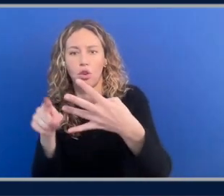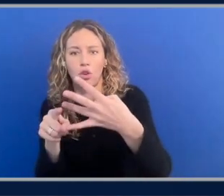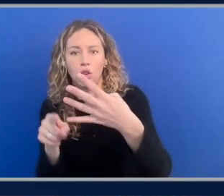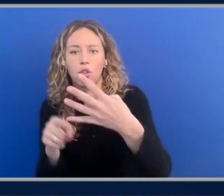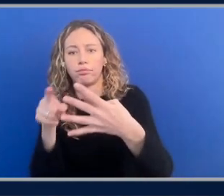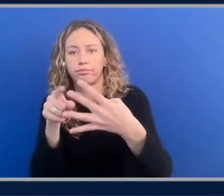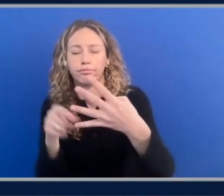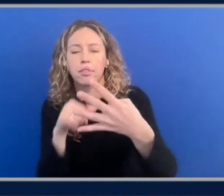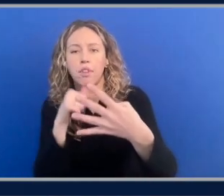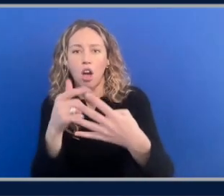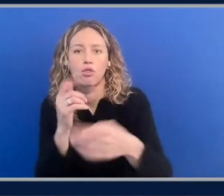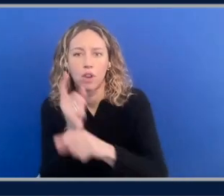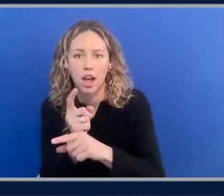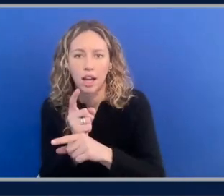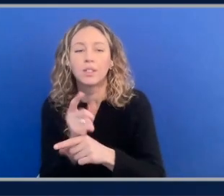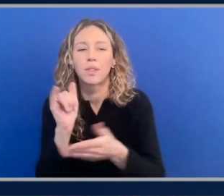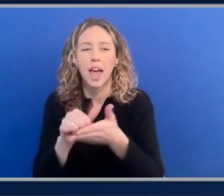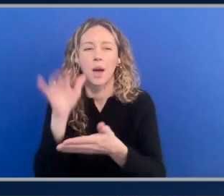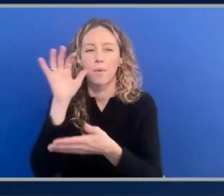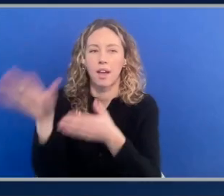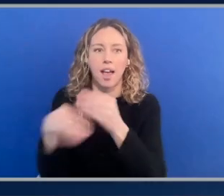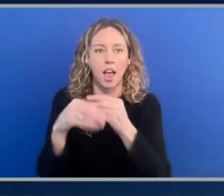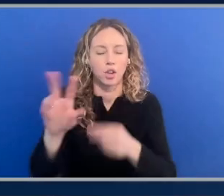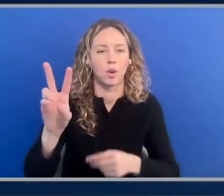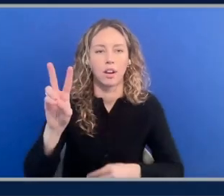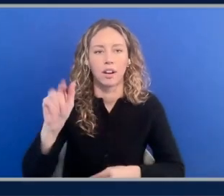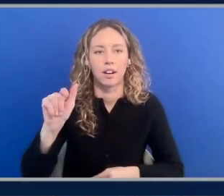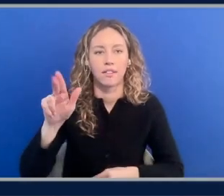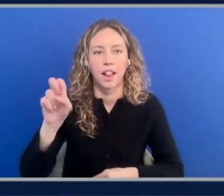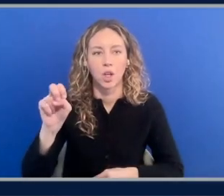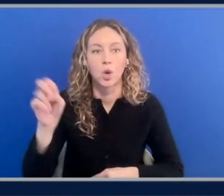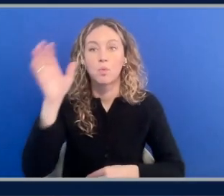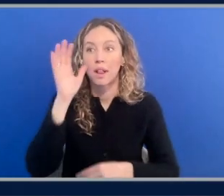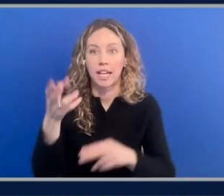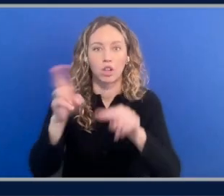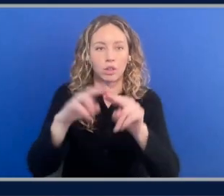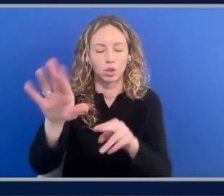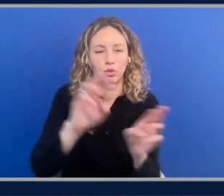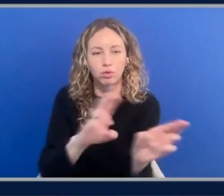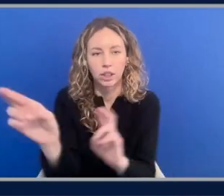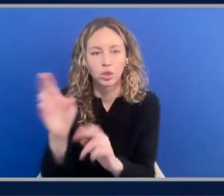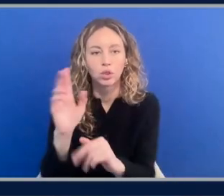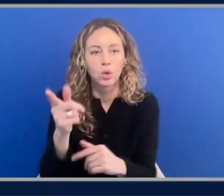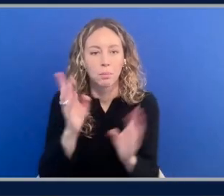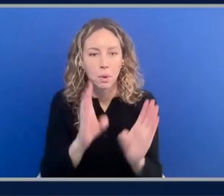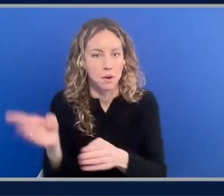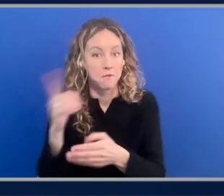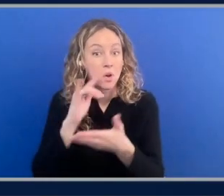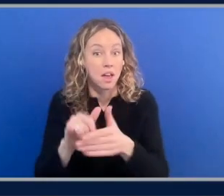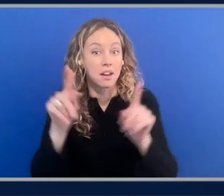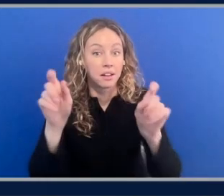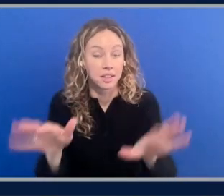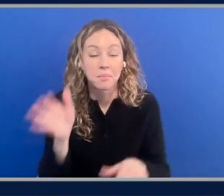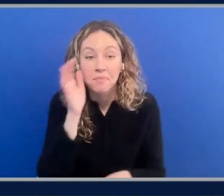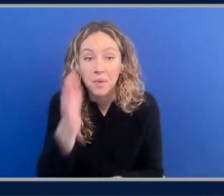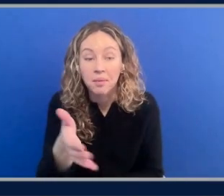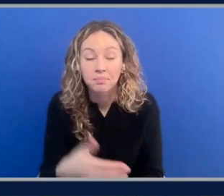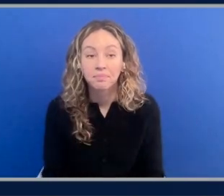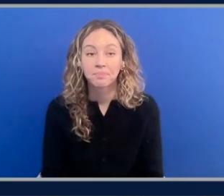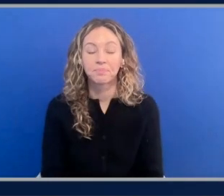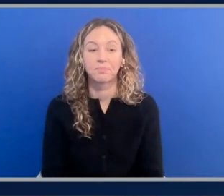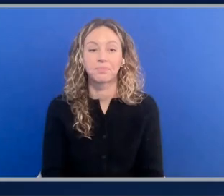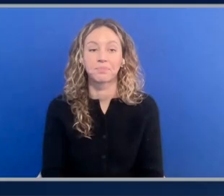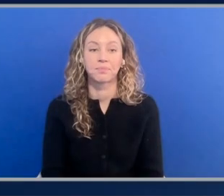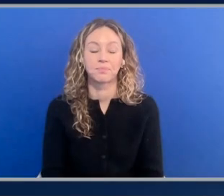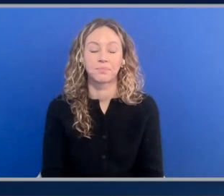you're going to have that value add and increase your readiness, your preparedness for the exam. All right. So